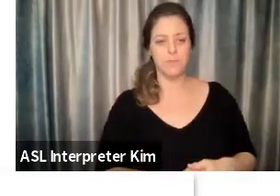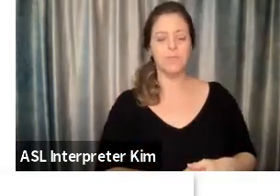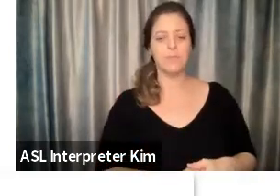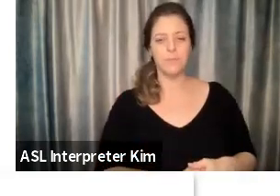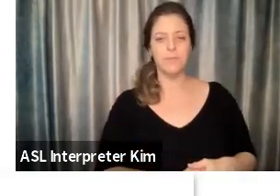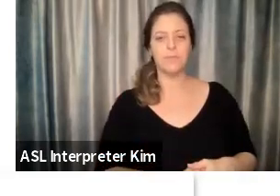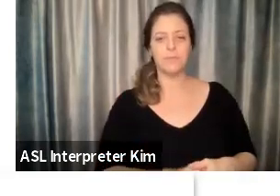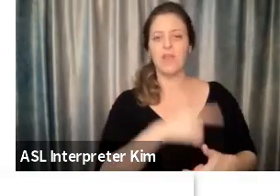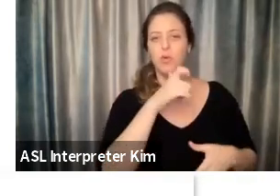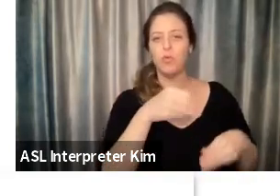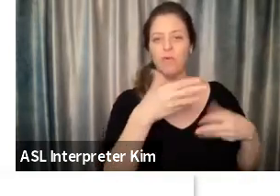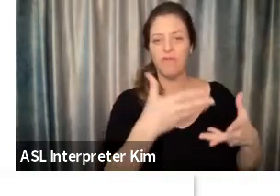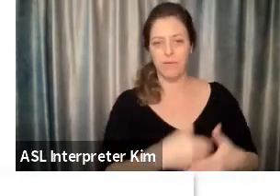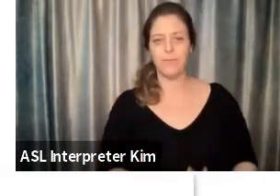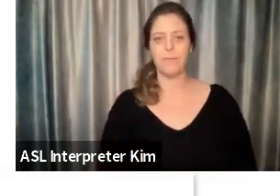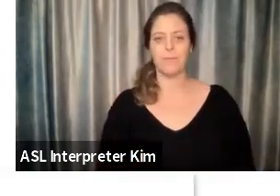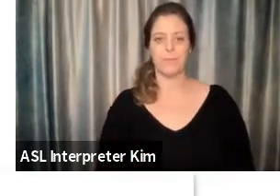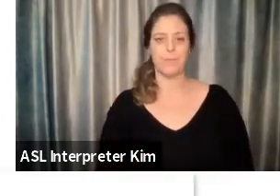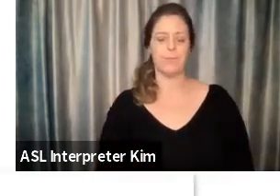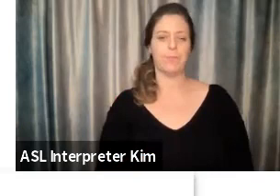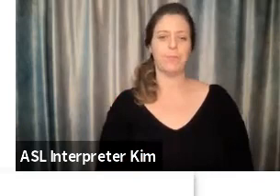the provider.